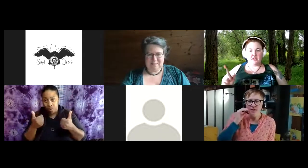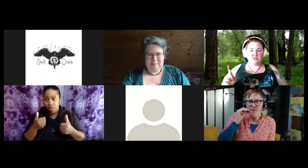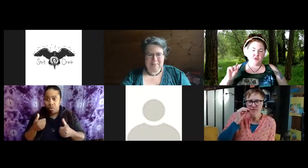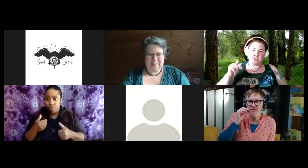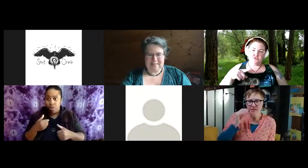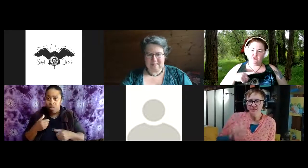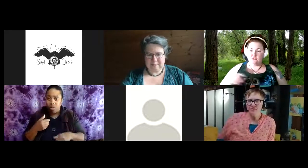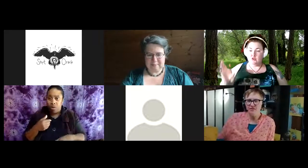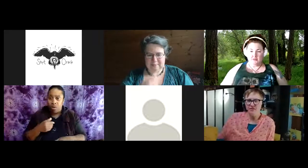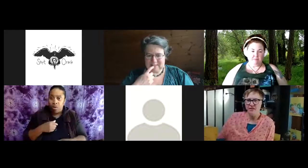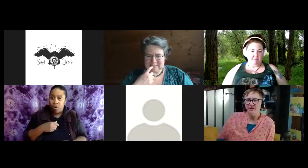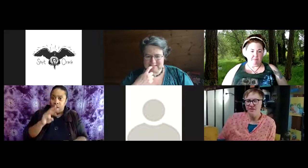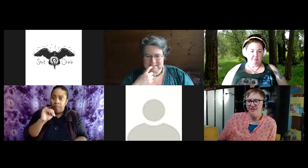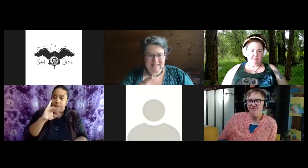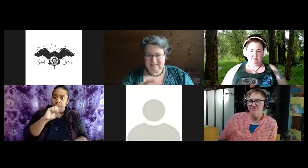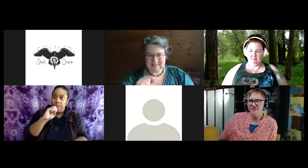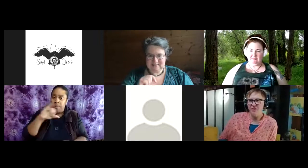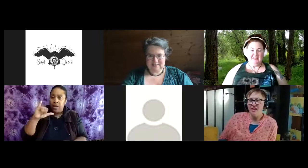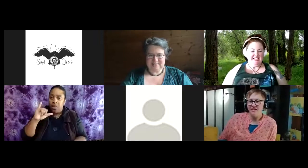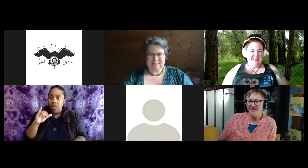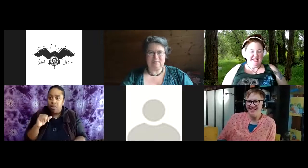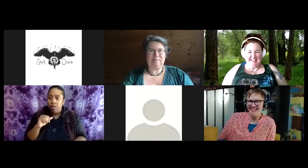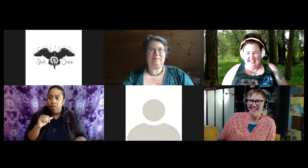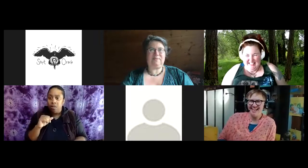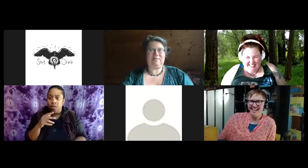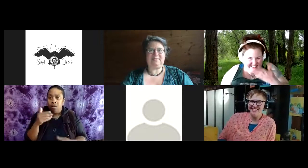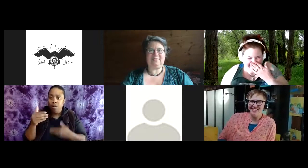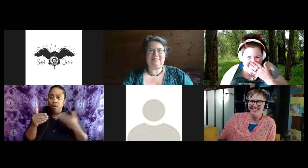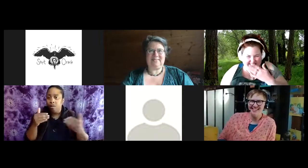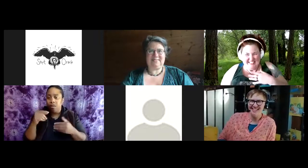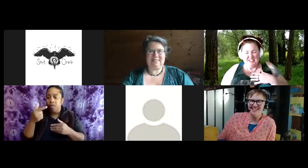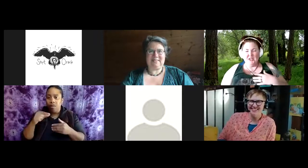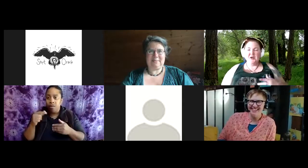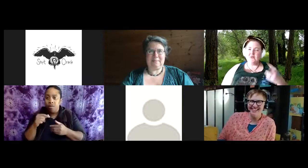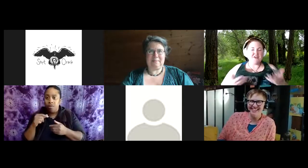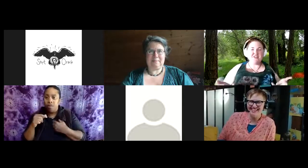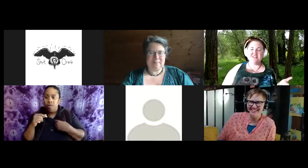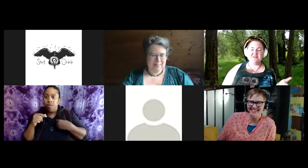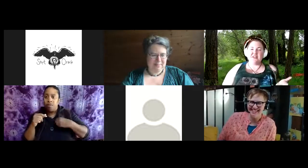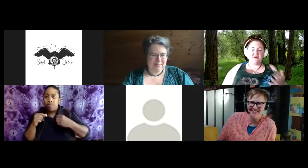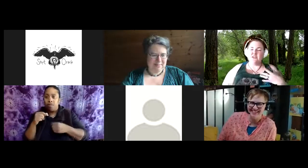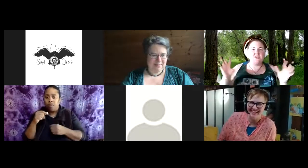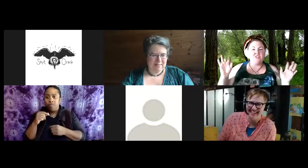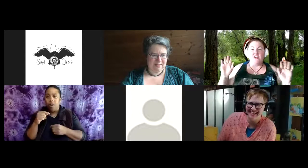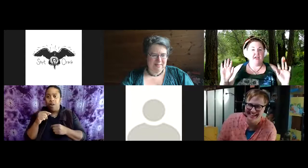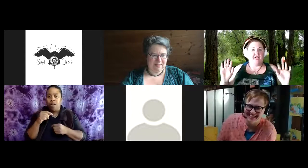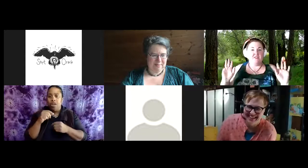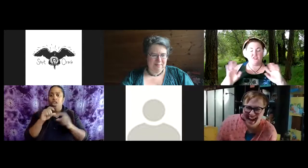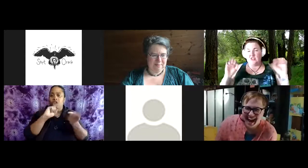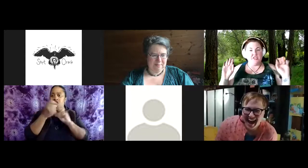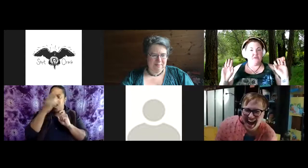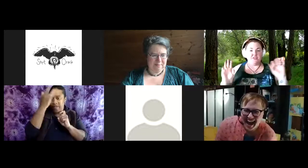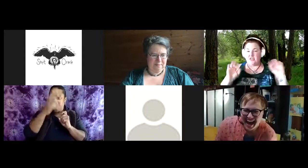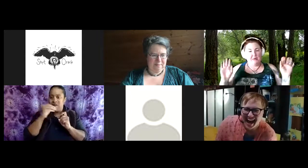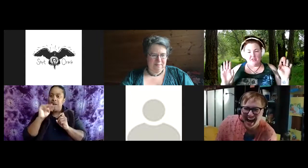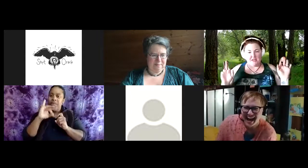Well, I'm And I just curious, wanted- Shiv, yeah, Oh, go go ahead. We said the same thing at the same time. We're gonna do this all night.